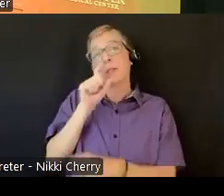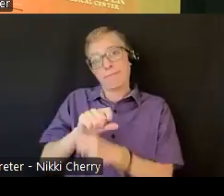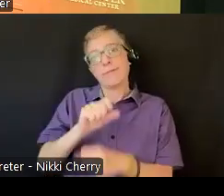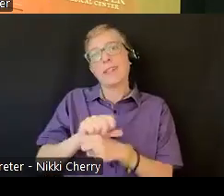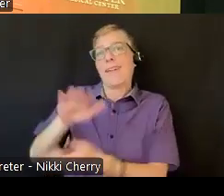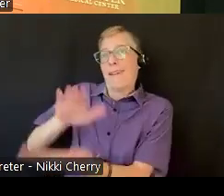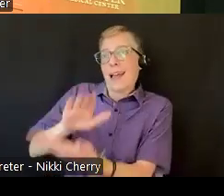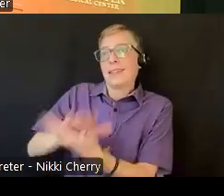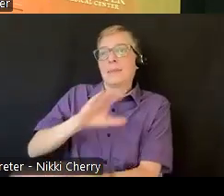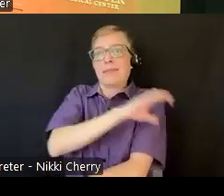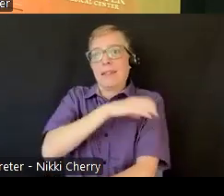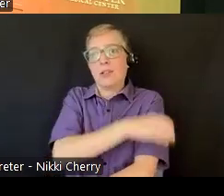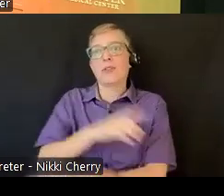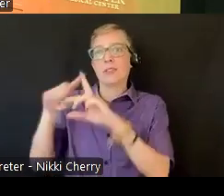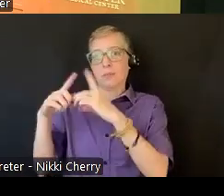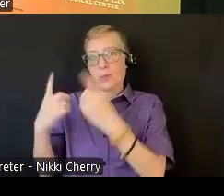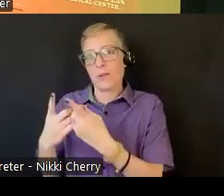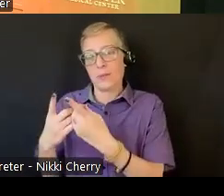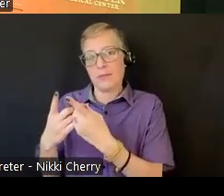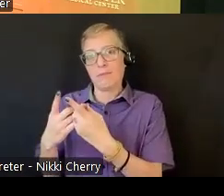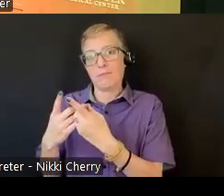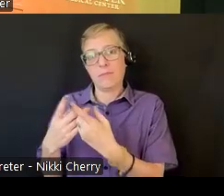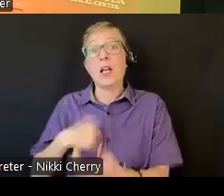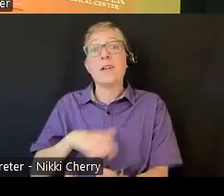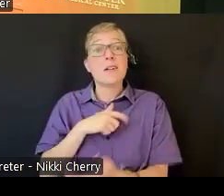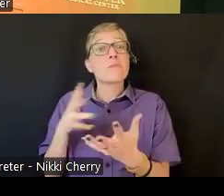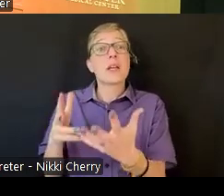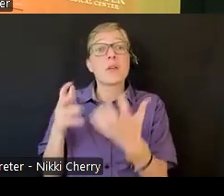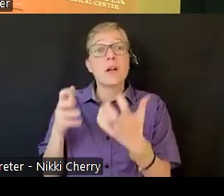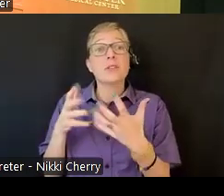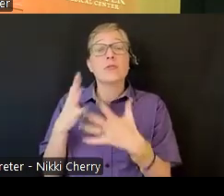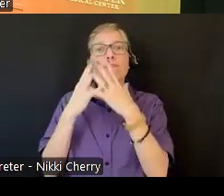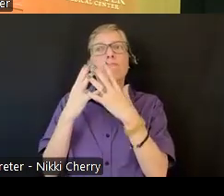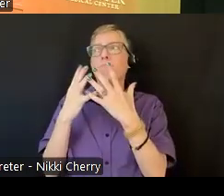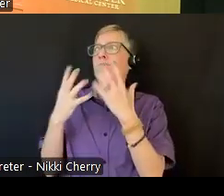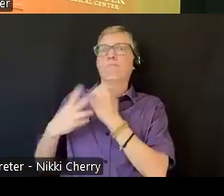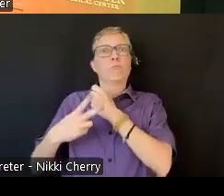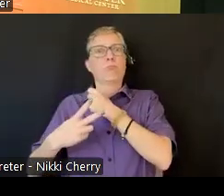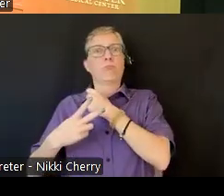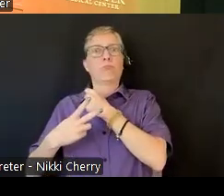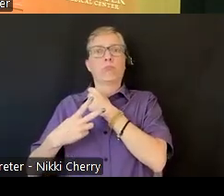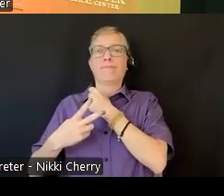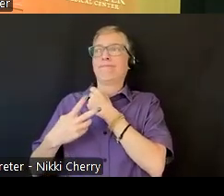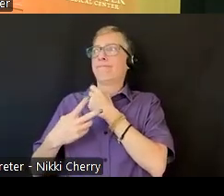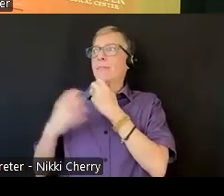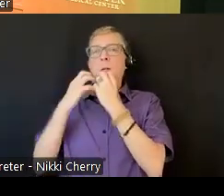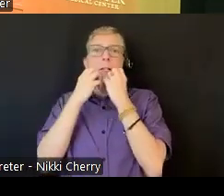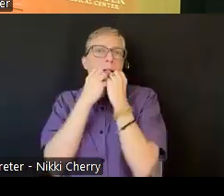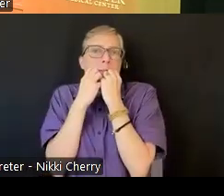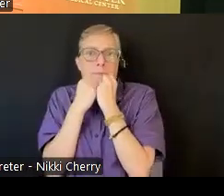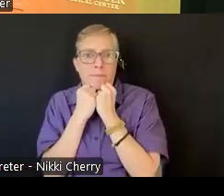that wants to do our best to not only preserve the academic missions, education,